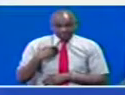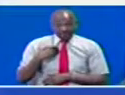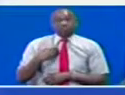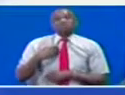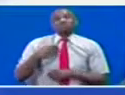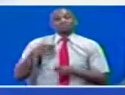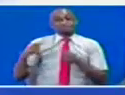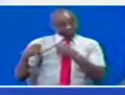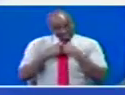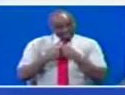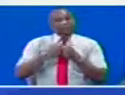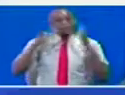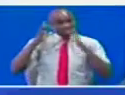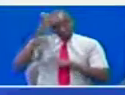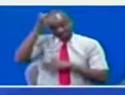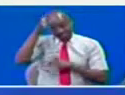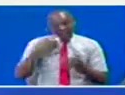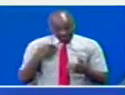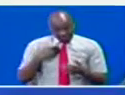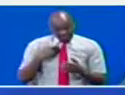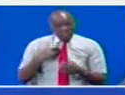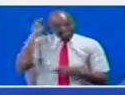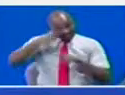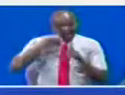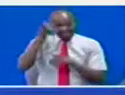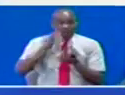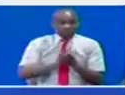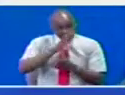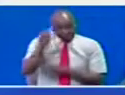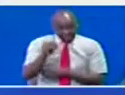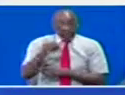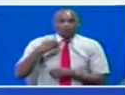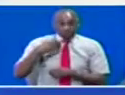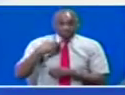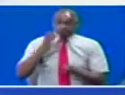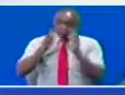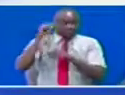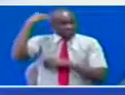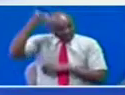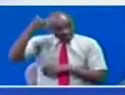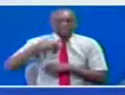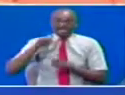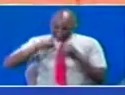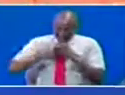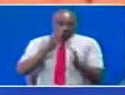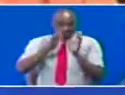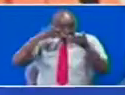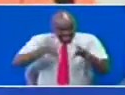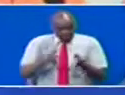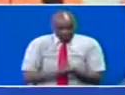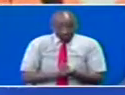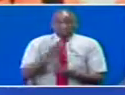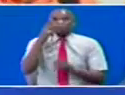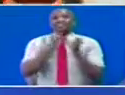ahead for the club champs next year, so we will not start preparing then, we'll start preparing now.